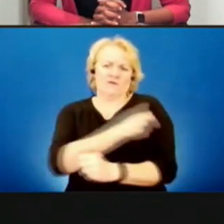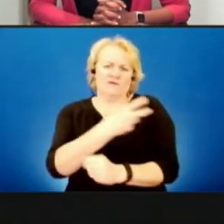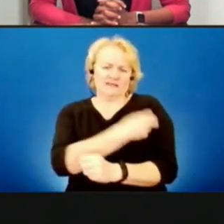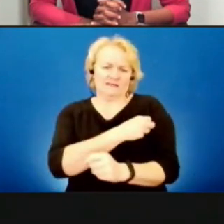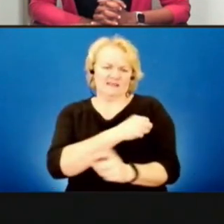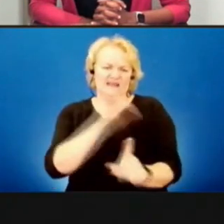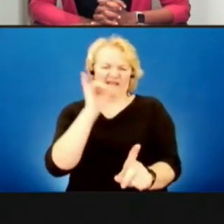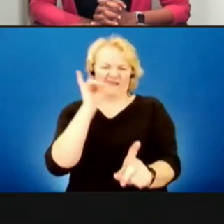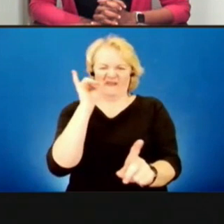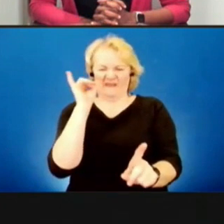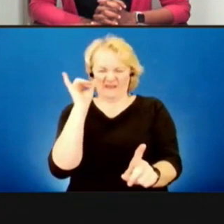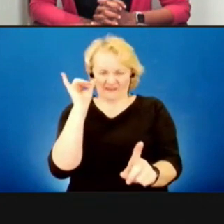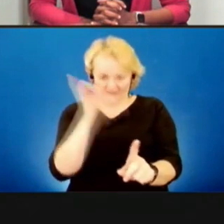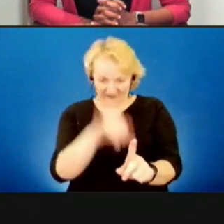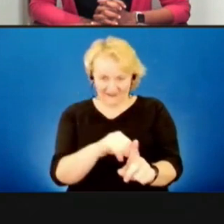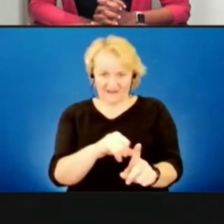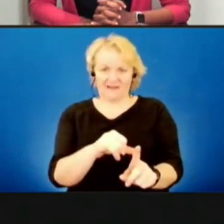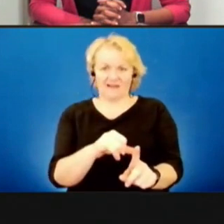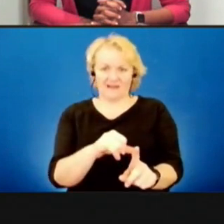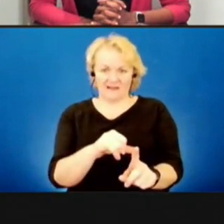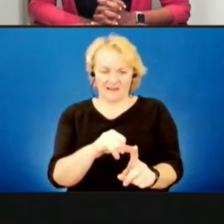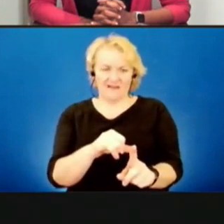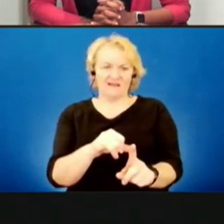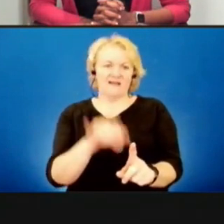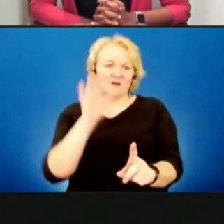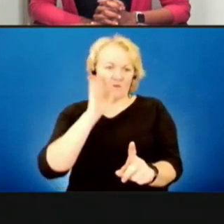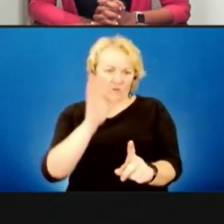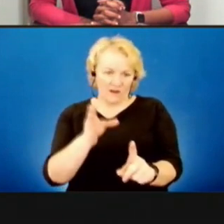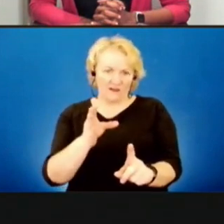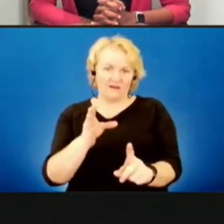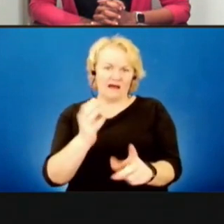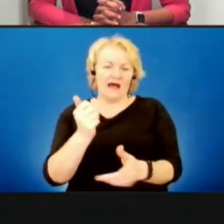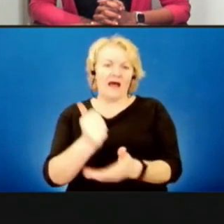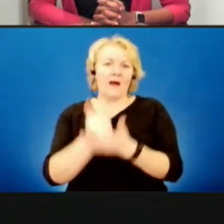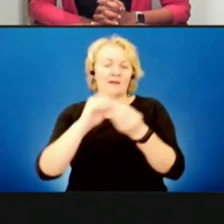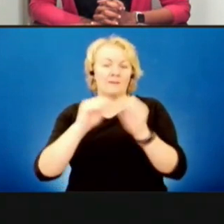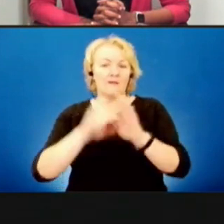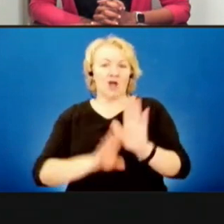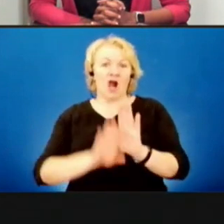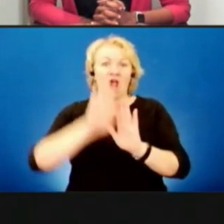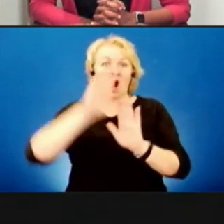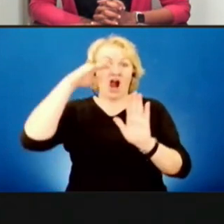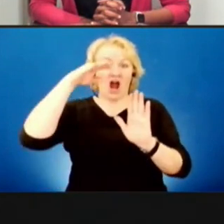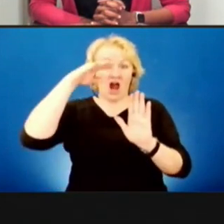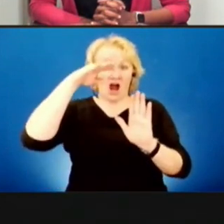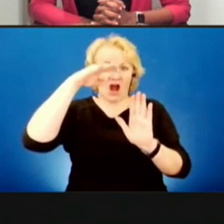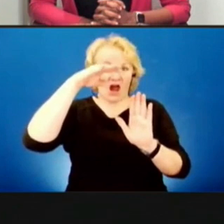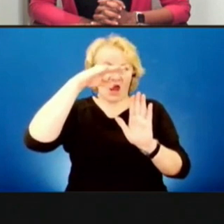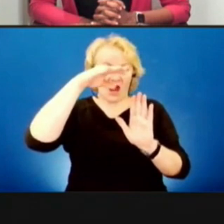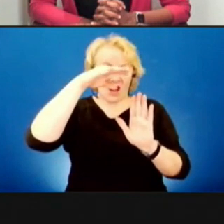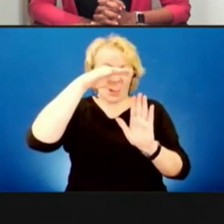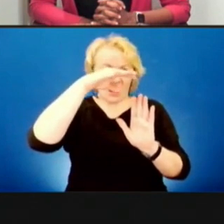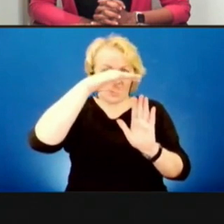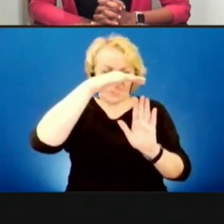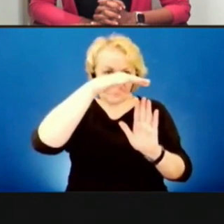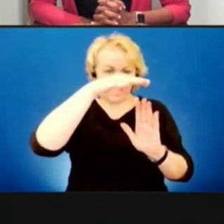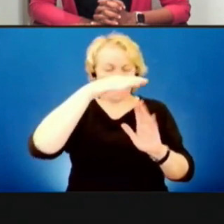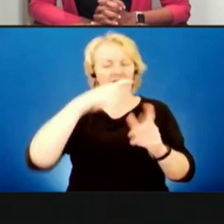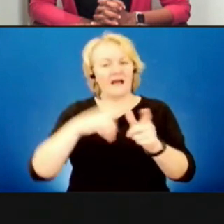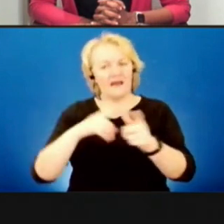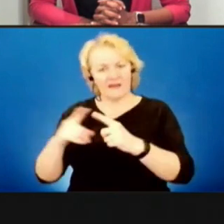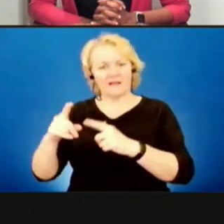get the curves flattened and continue on with rebuilding